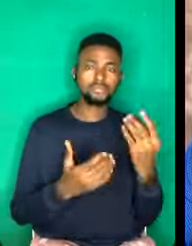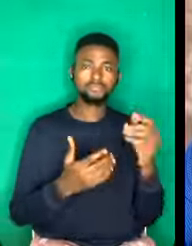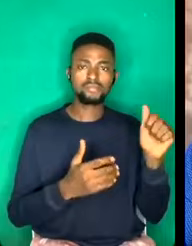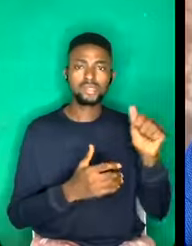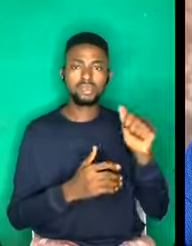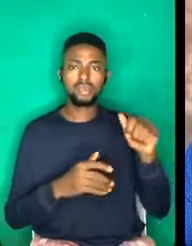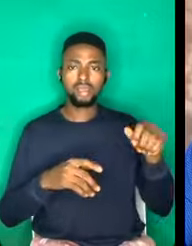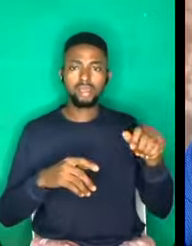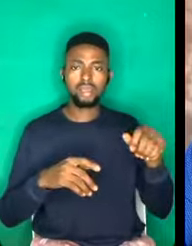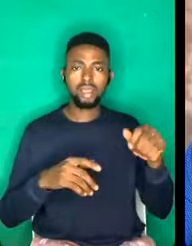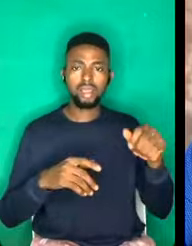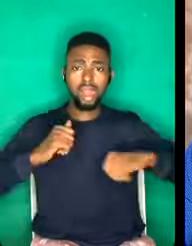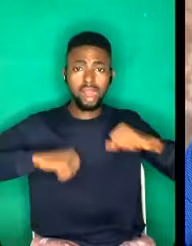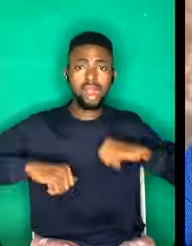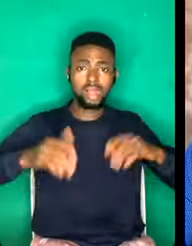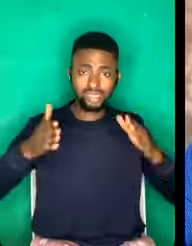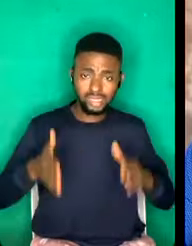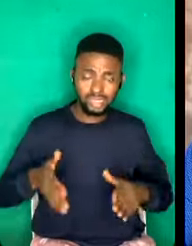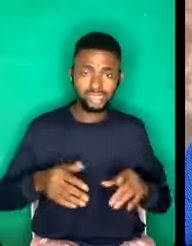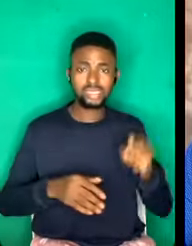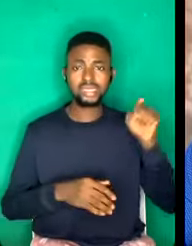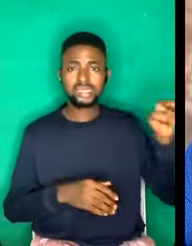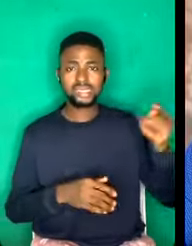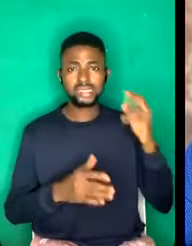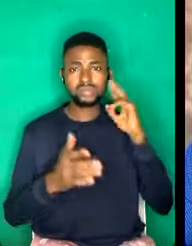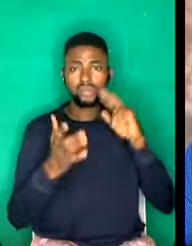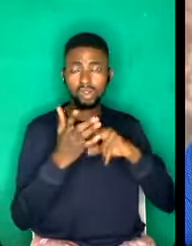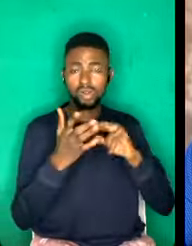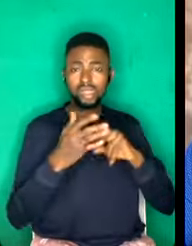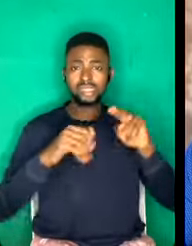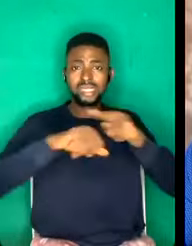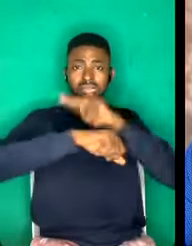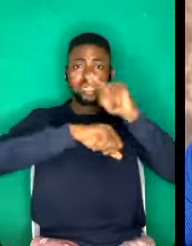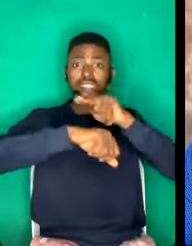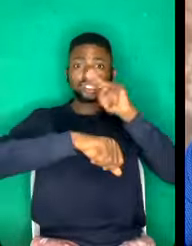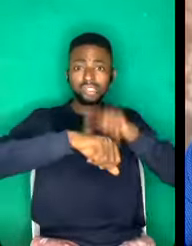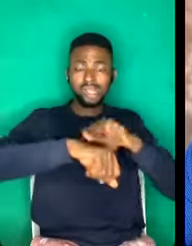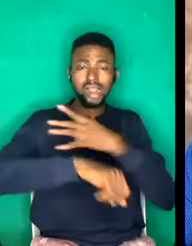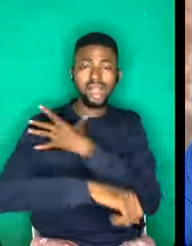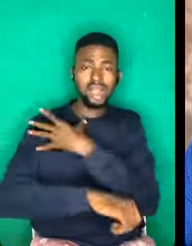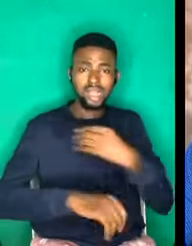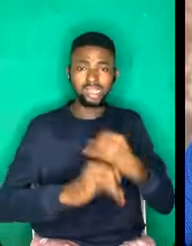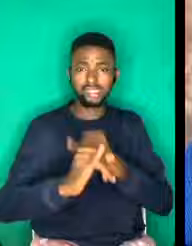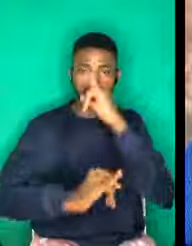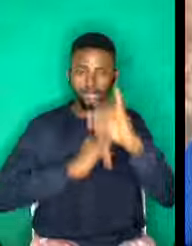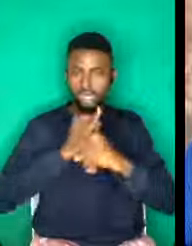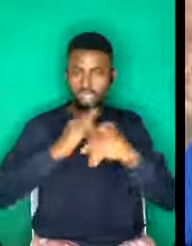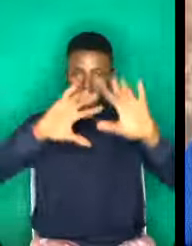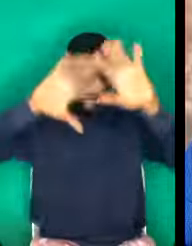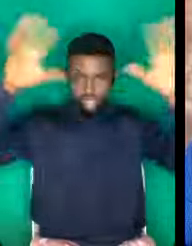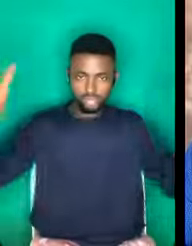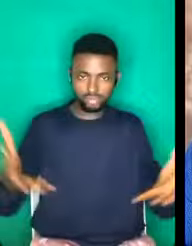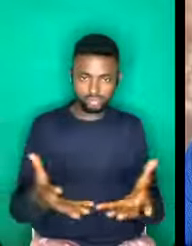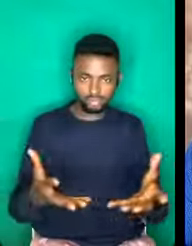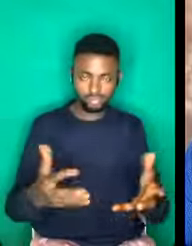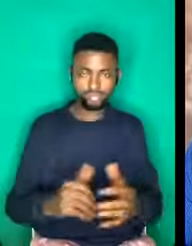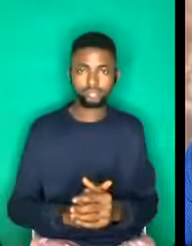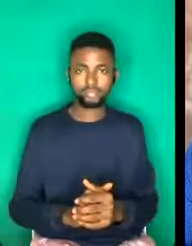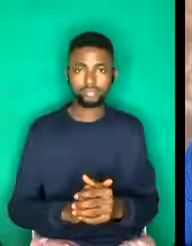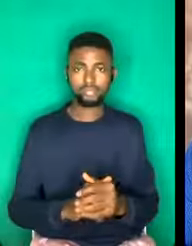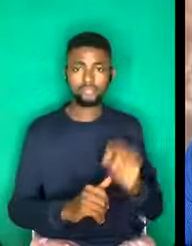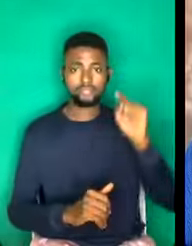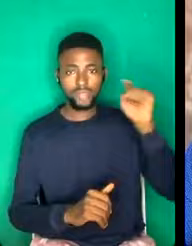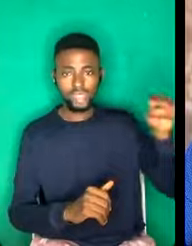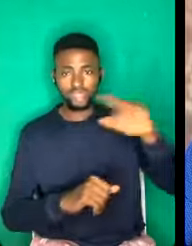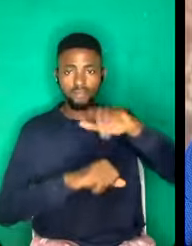Samuel is recognized nationally and internationally. He founded